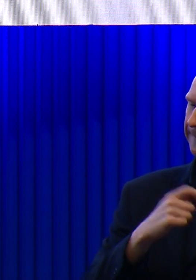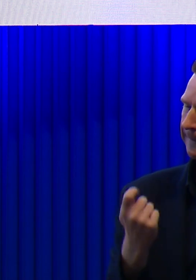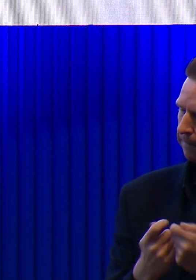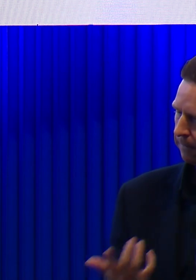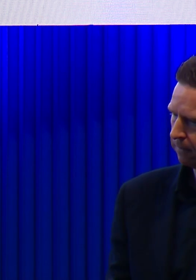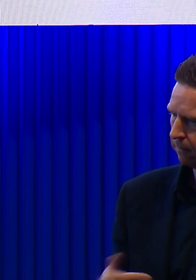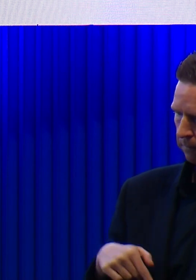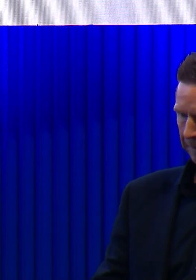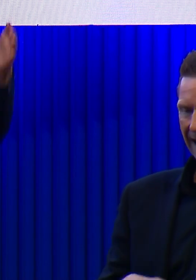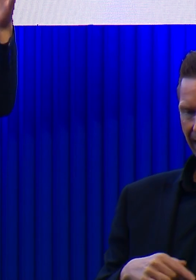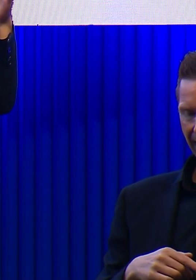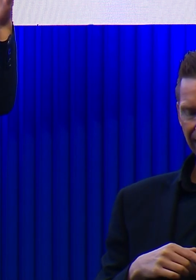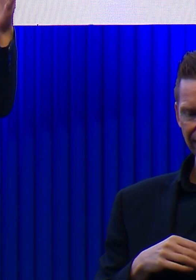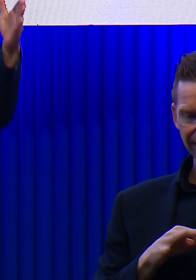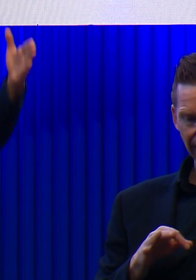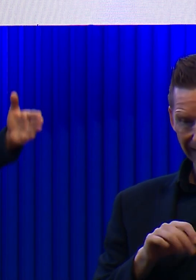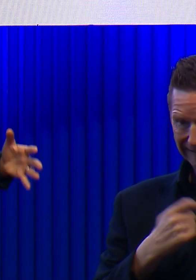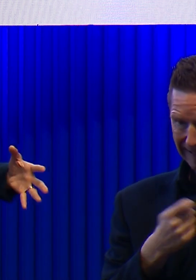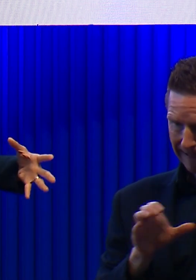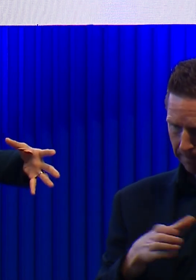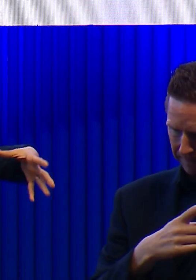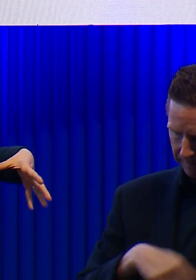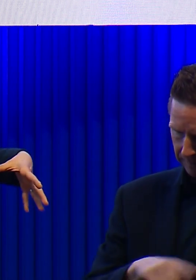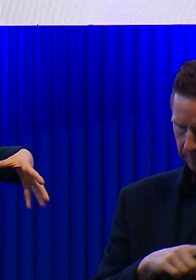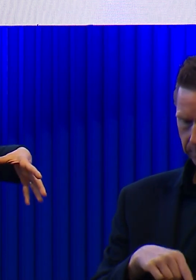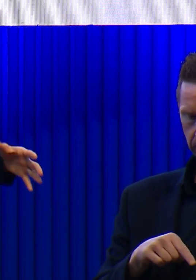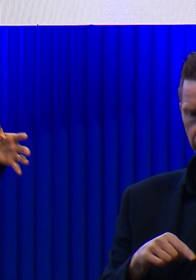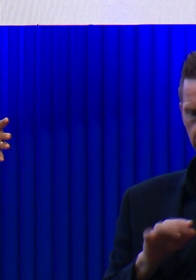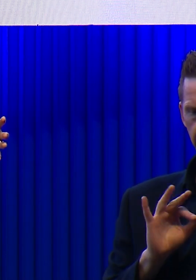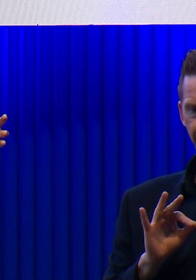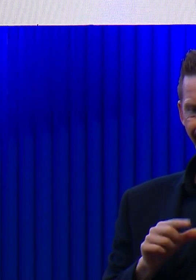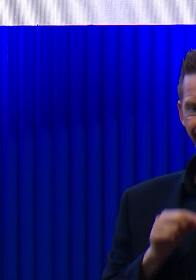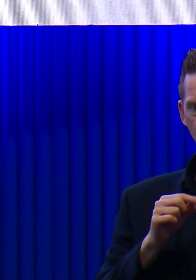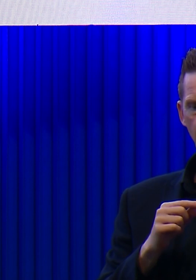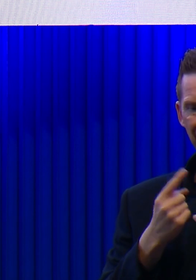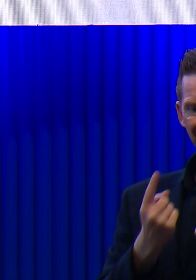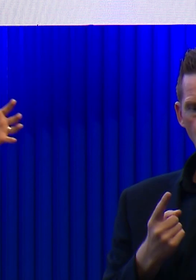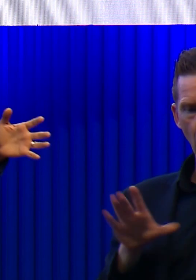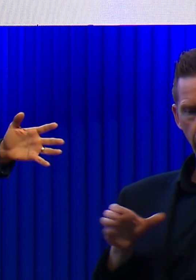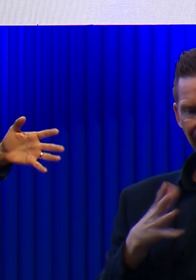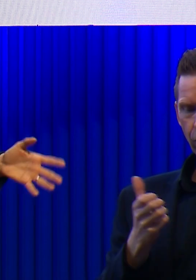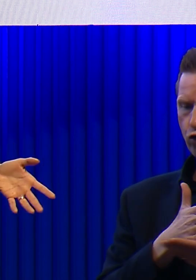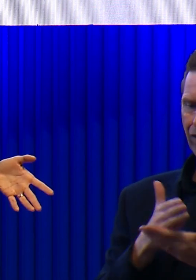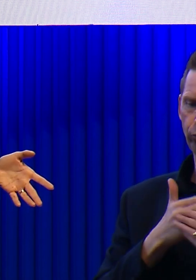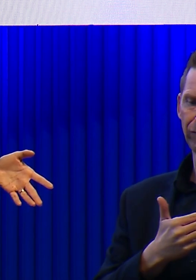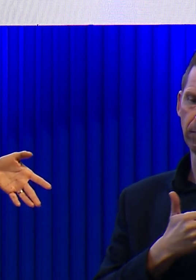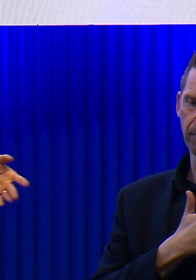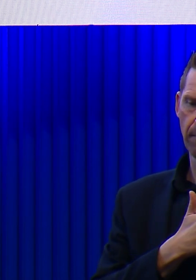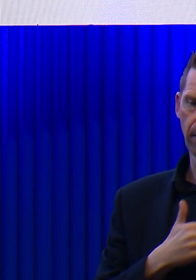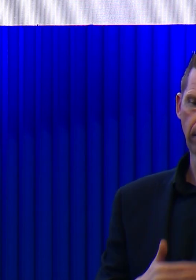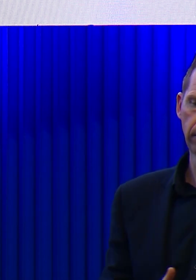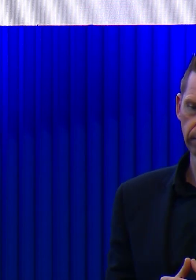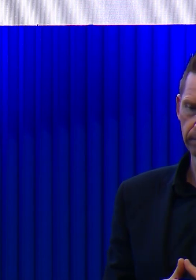this case, design teams, that is the vertical group of individuals who have a shared responsibility.